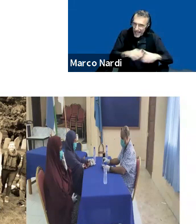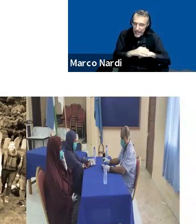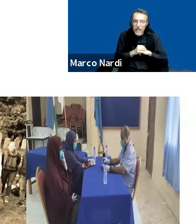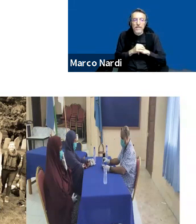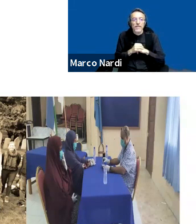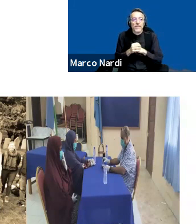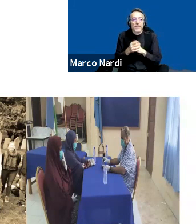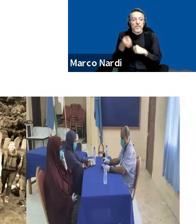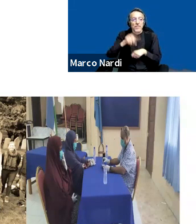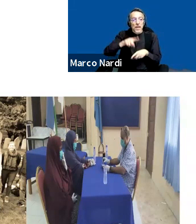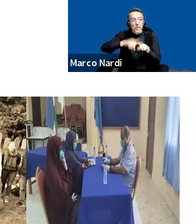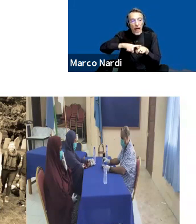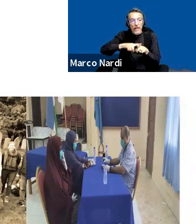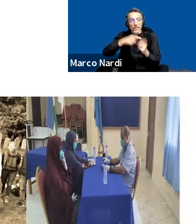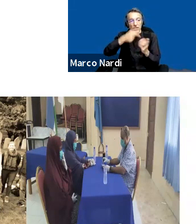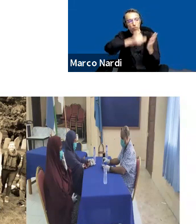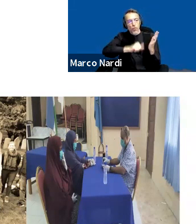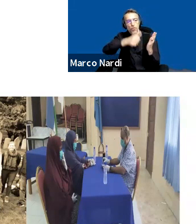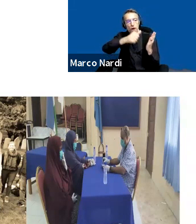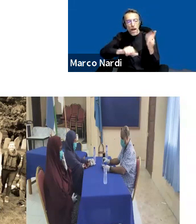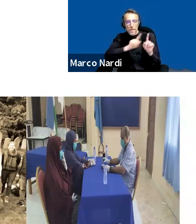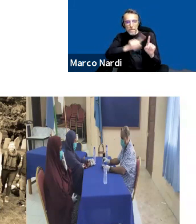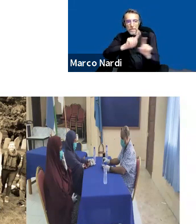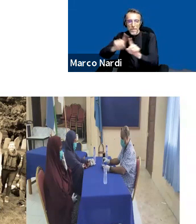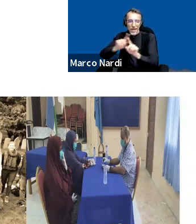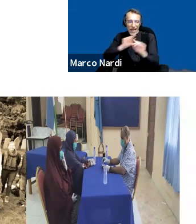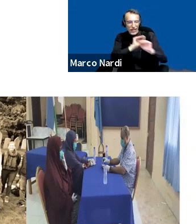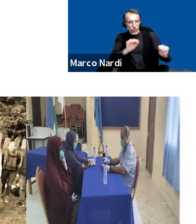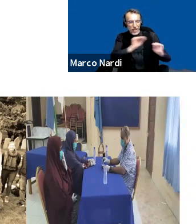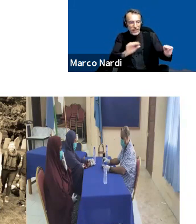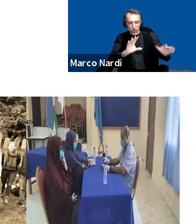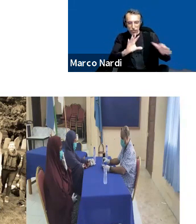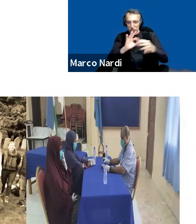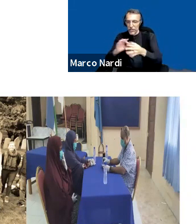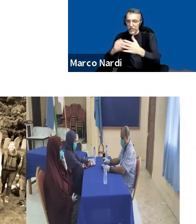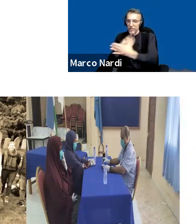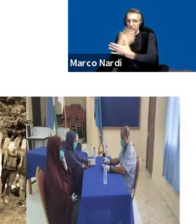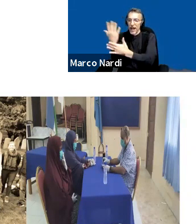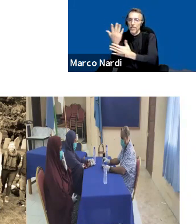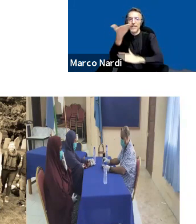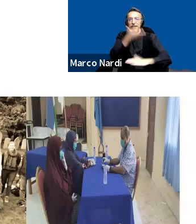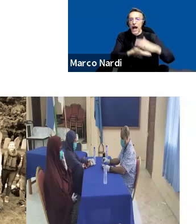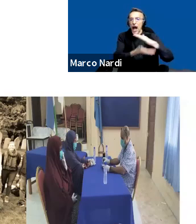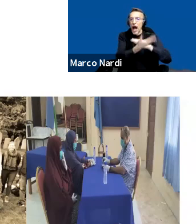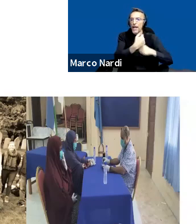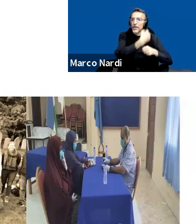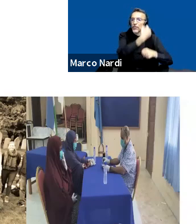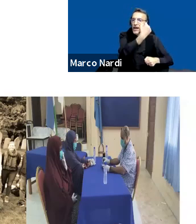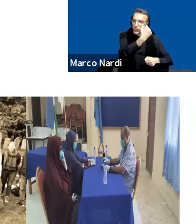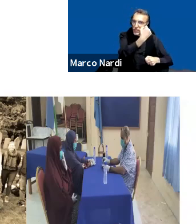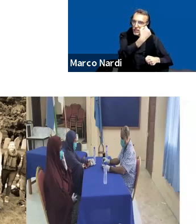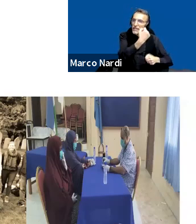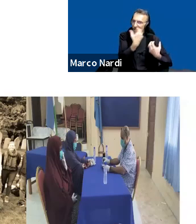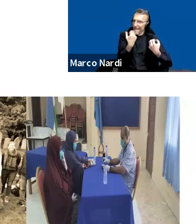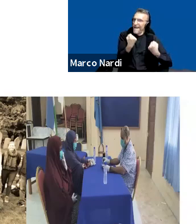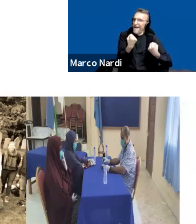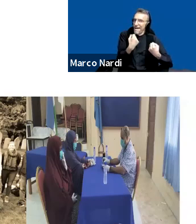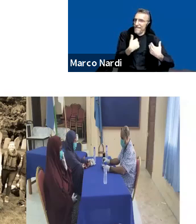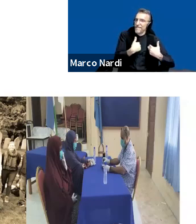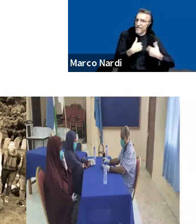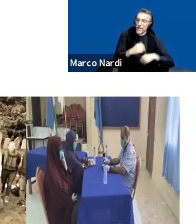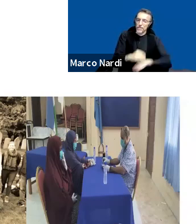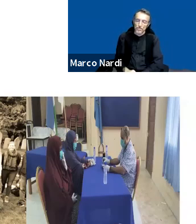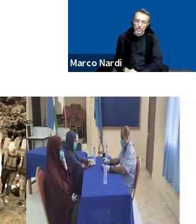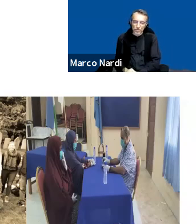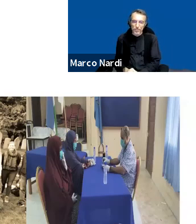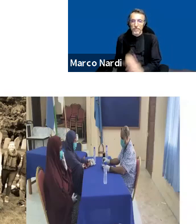of programs on education and development for undergraduates. And as